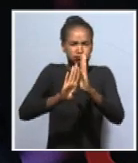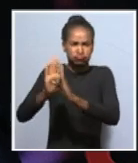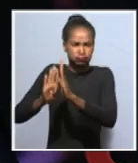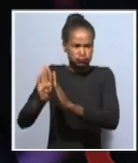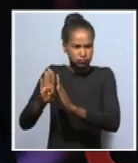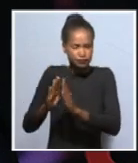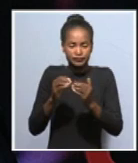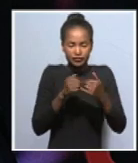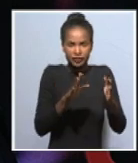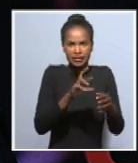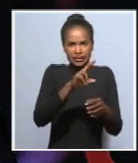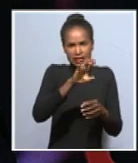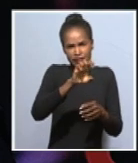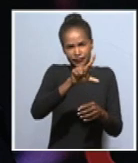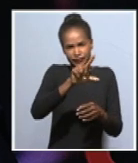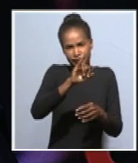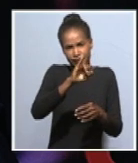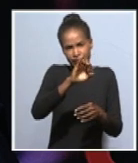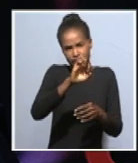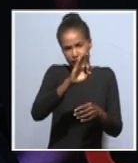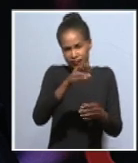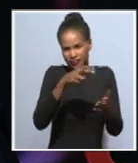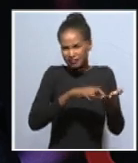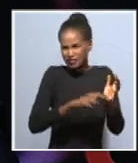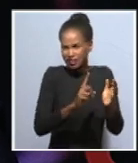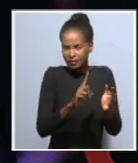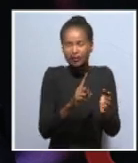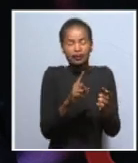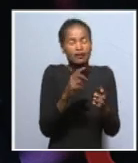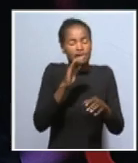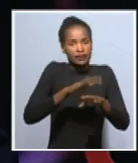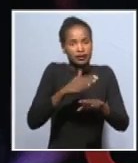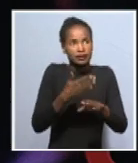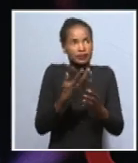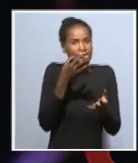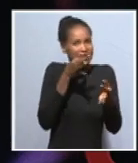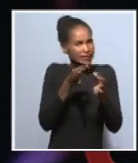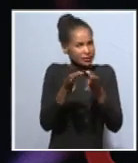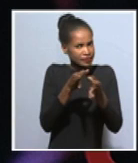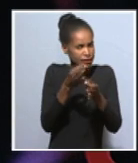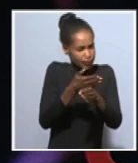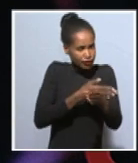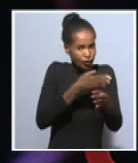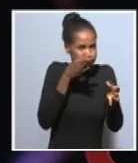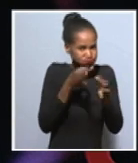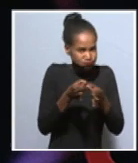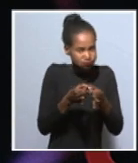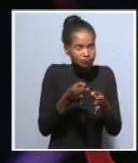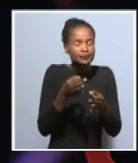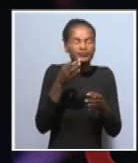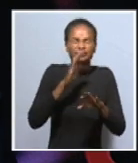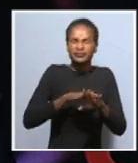with the relief measures. But I think overall, before I go into that, what I would like to say is that